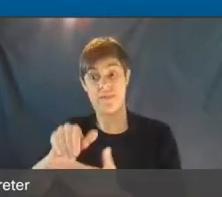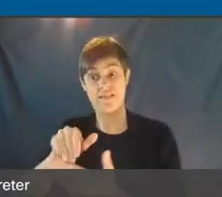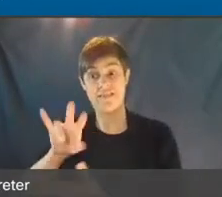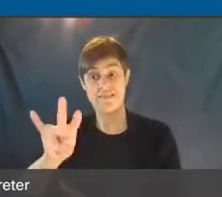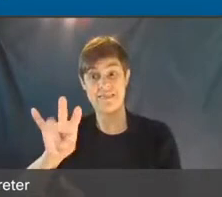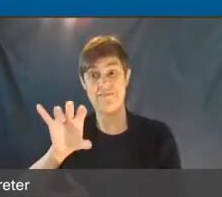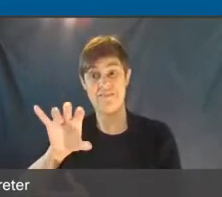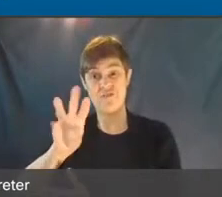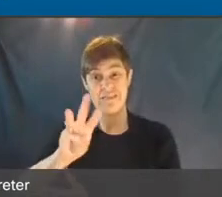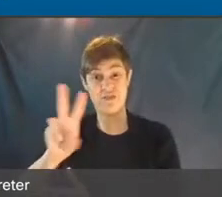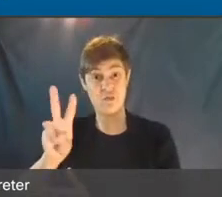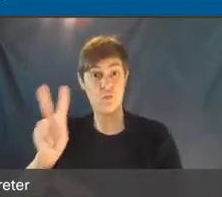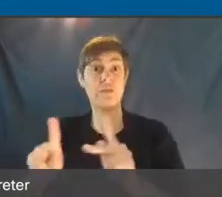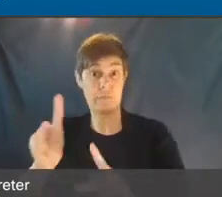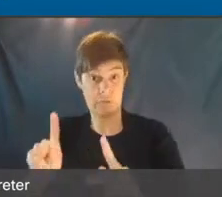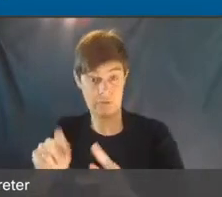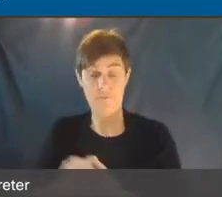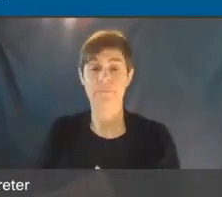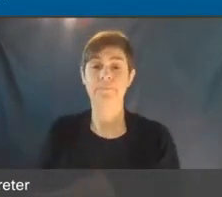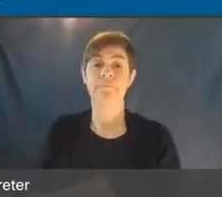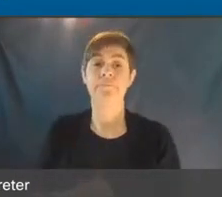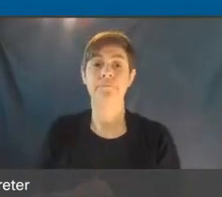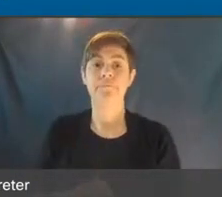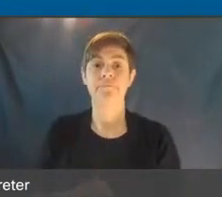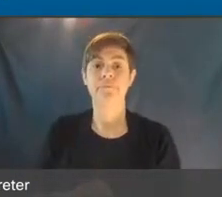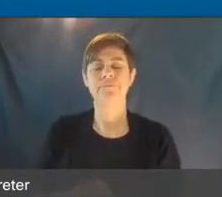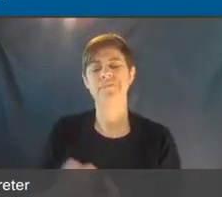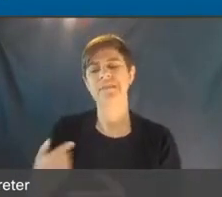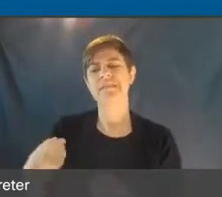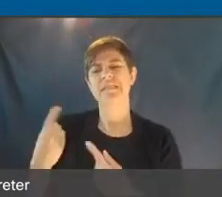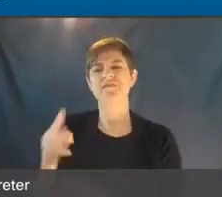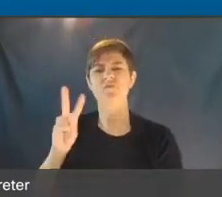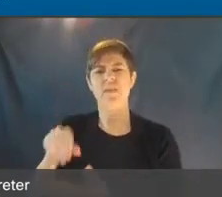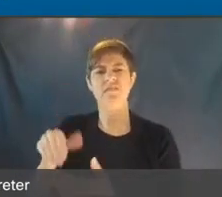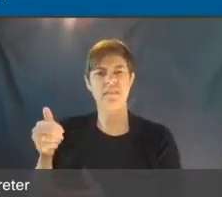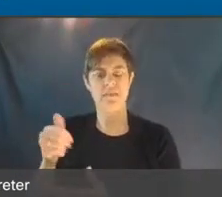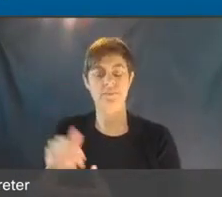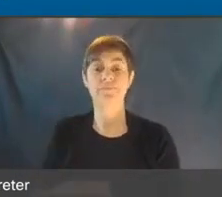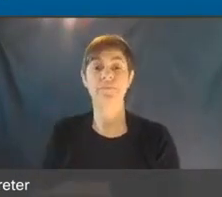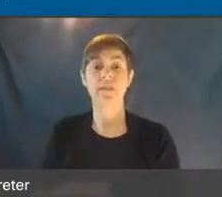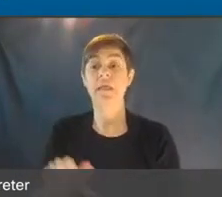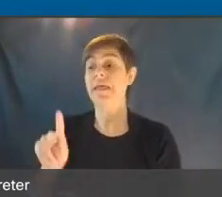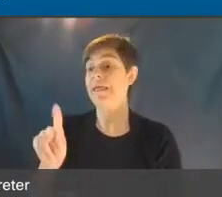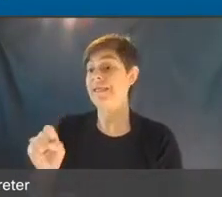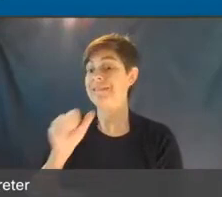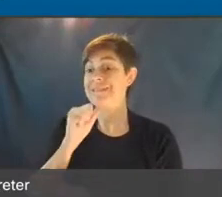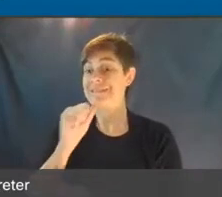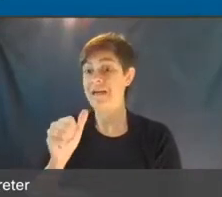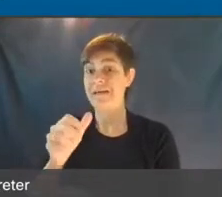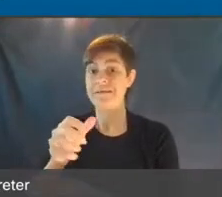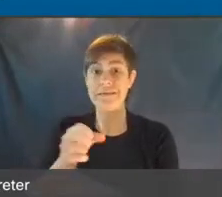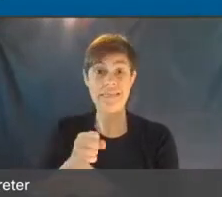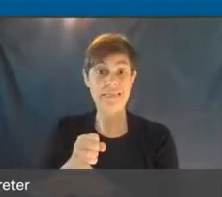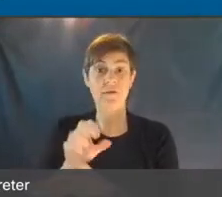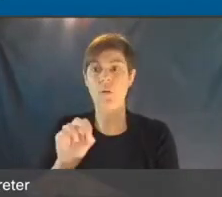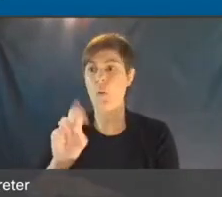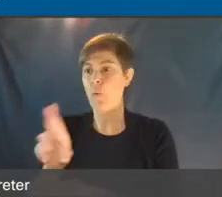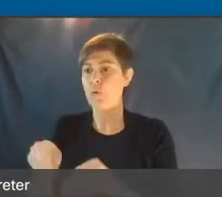84,762 persons since 2010. And just a note, Kansas did not gain or lose a congressional